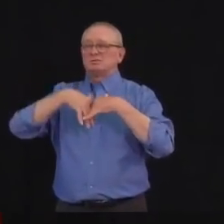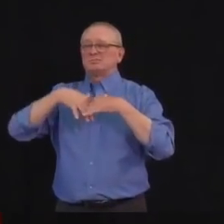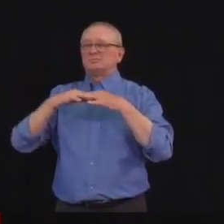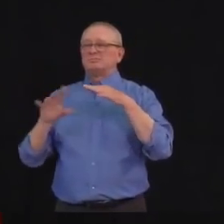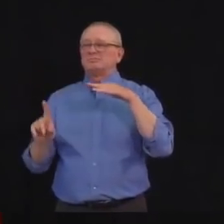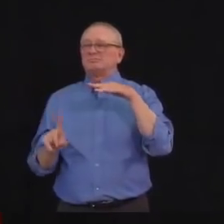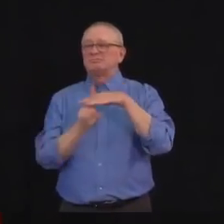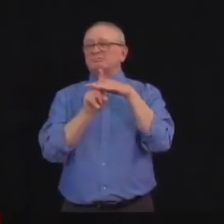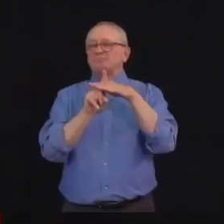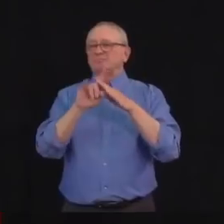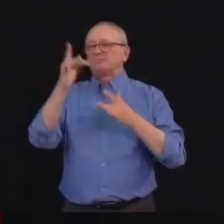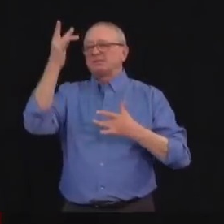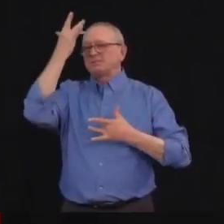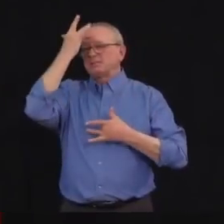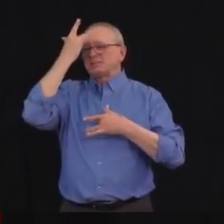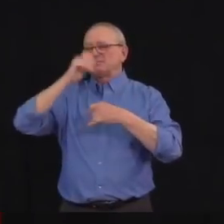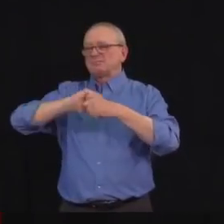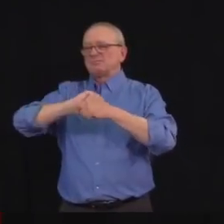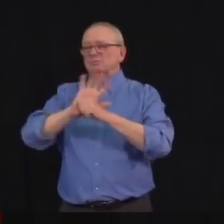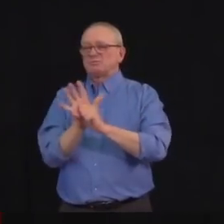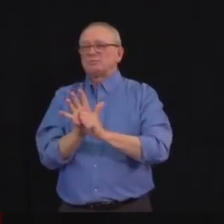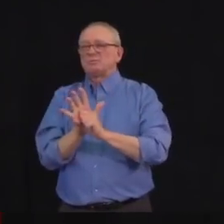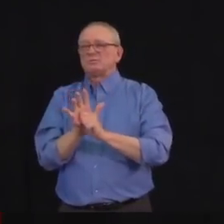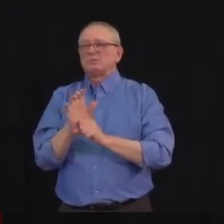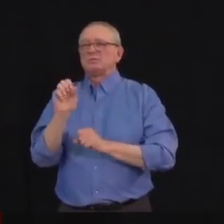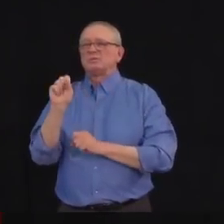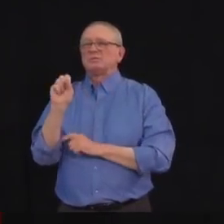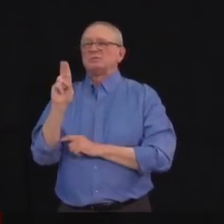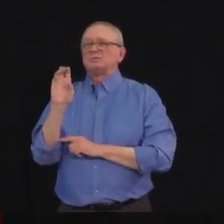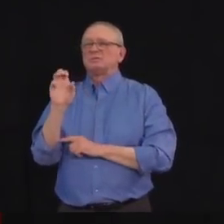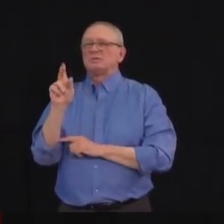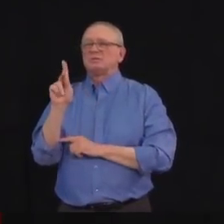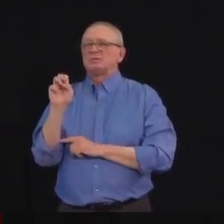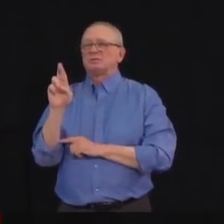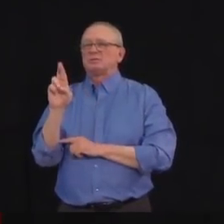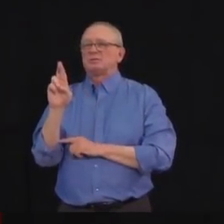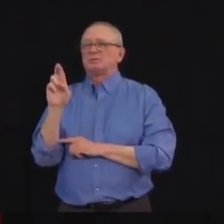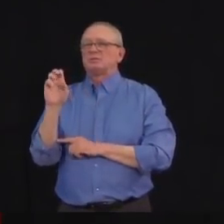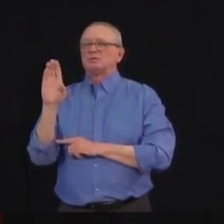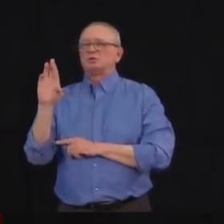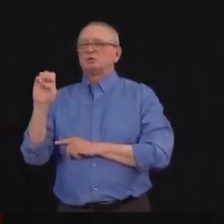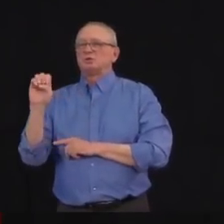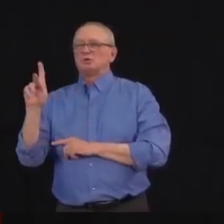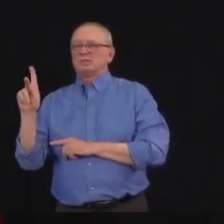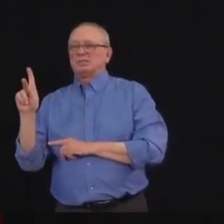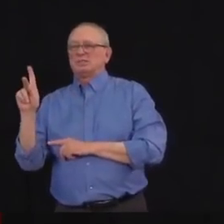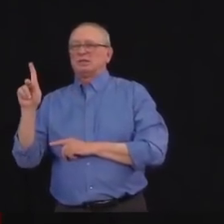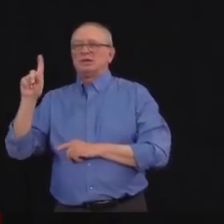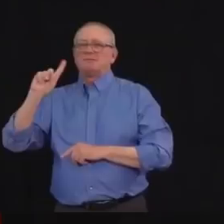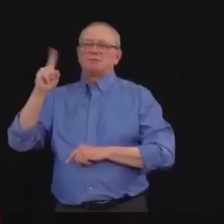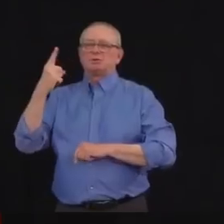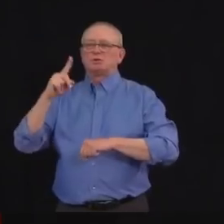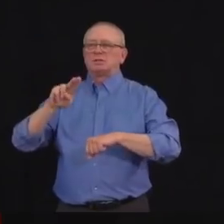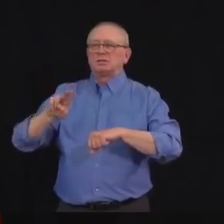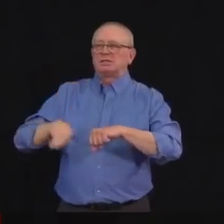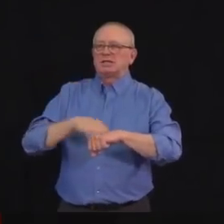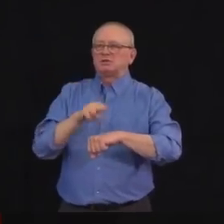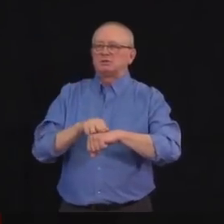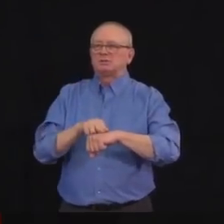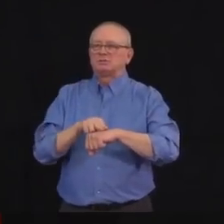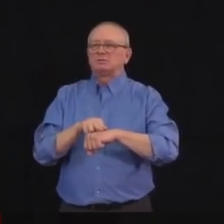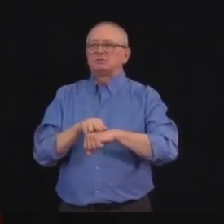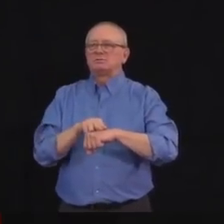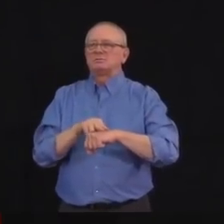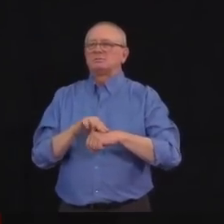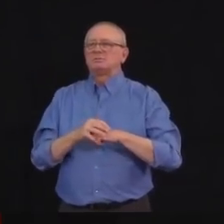Health Services is working with Sucker Creek First Nation to follow up on a single case there. This individual was a contact of a case